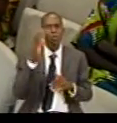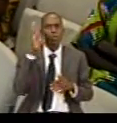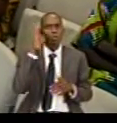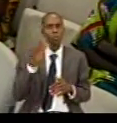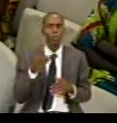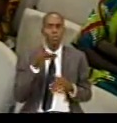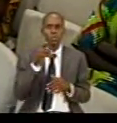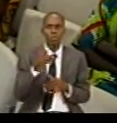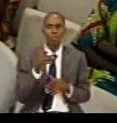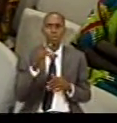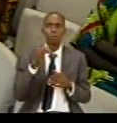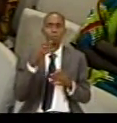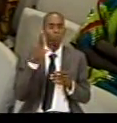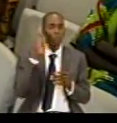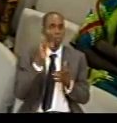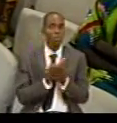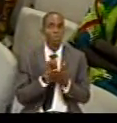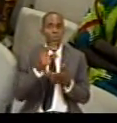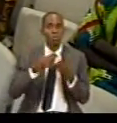before the house is ready?